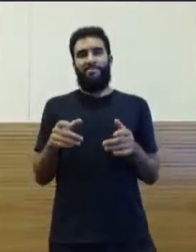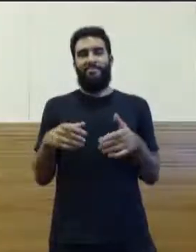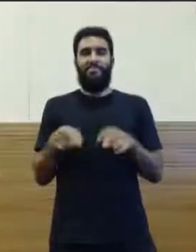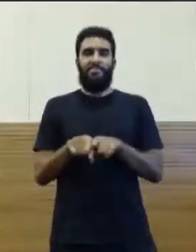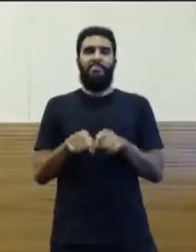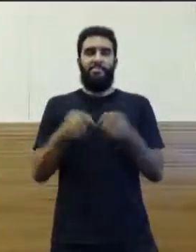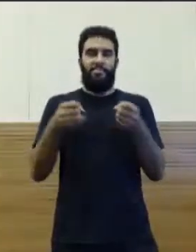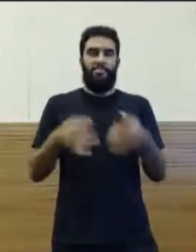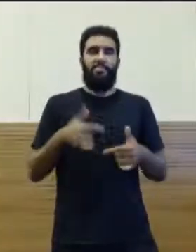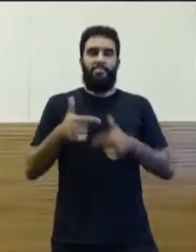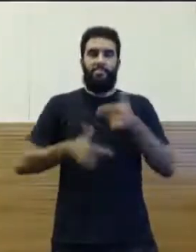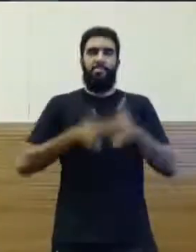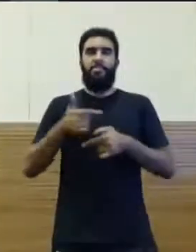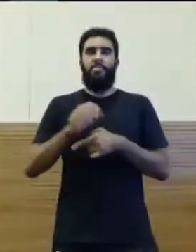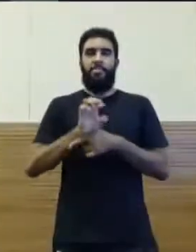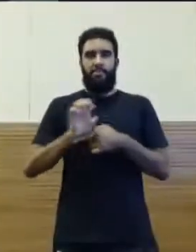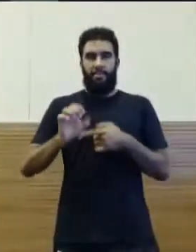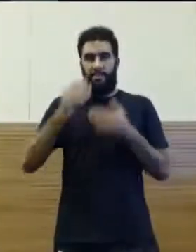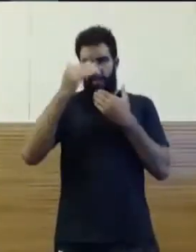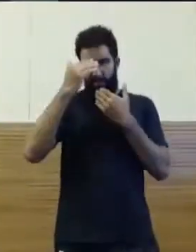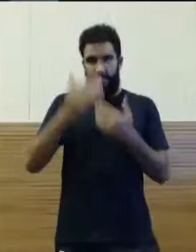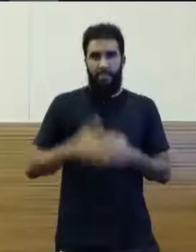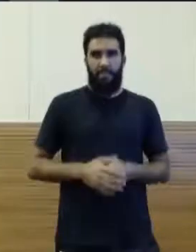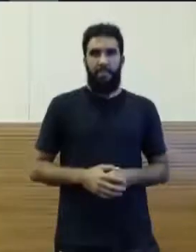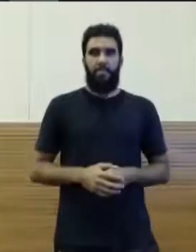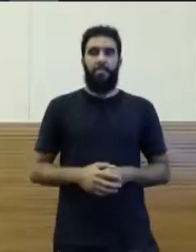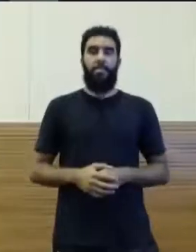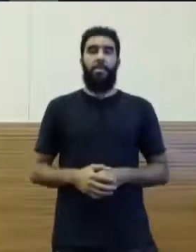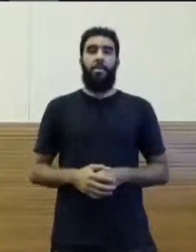within my time slot. Thank you very much.